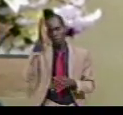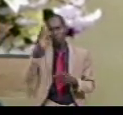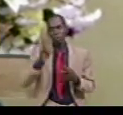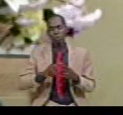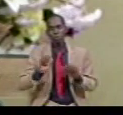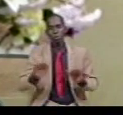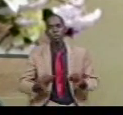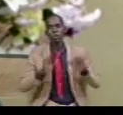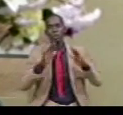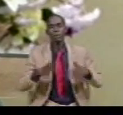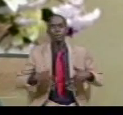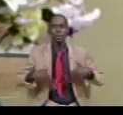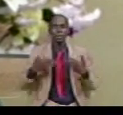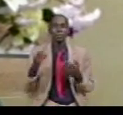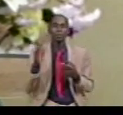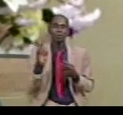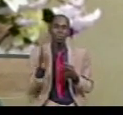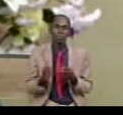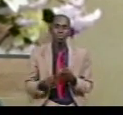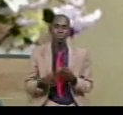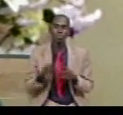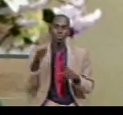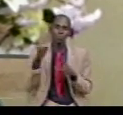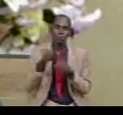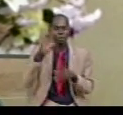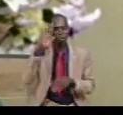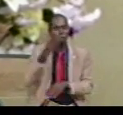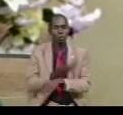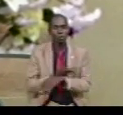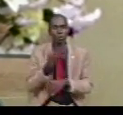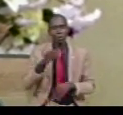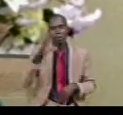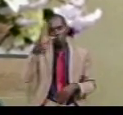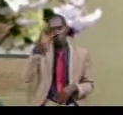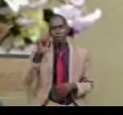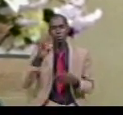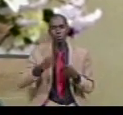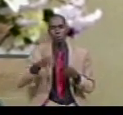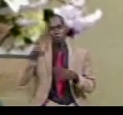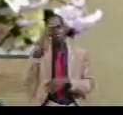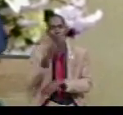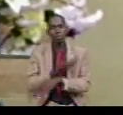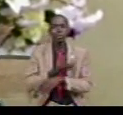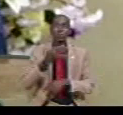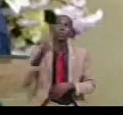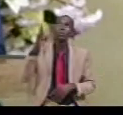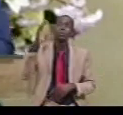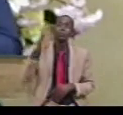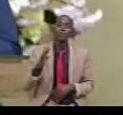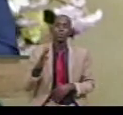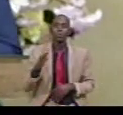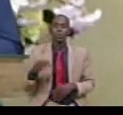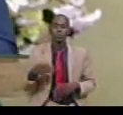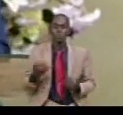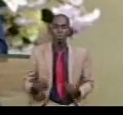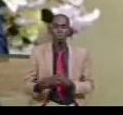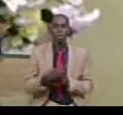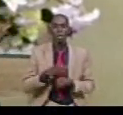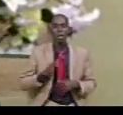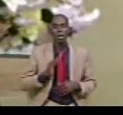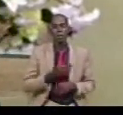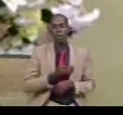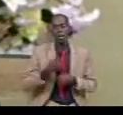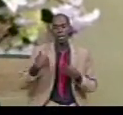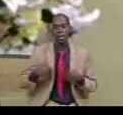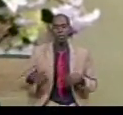life to point the sons of men to the Son of God. And so today, with hearts filled with